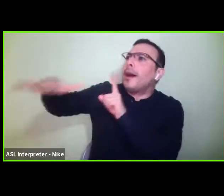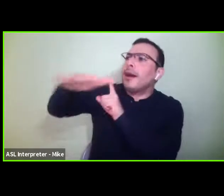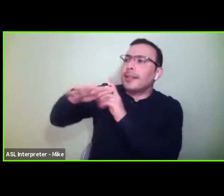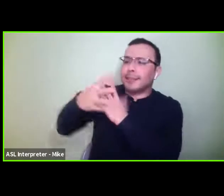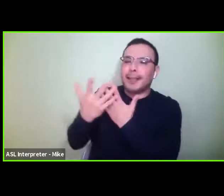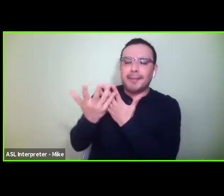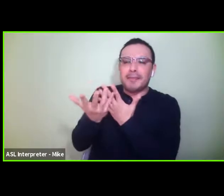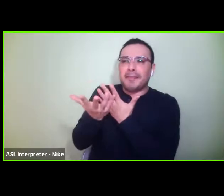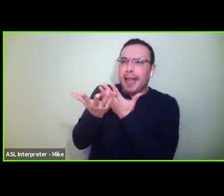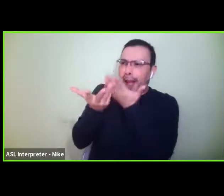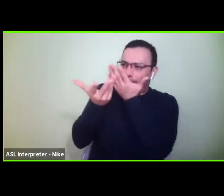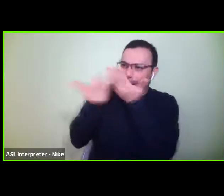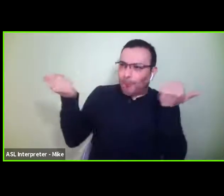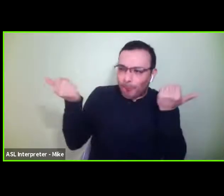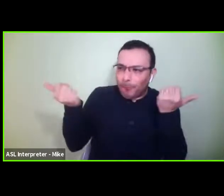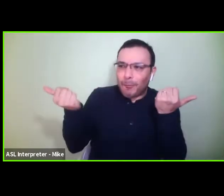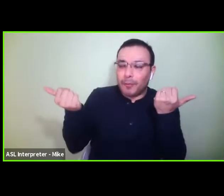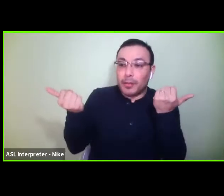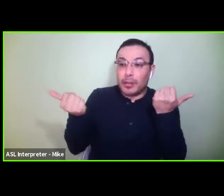post-human. In